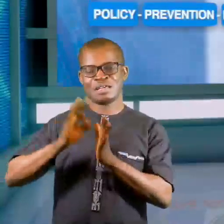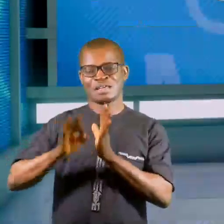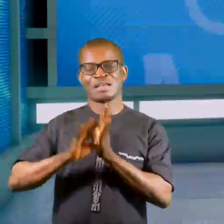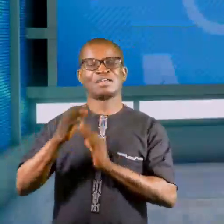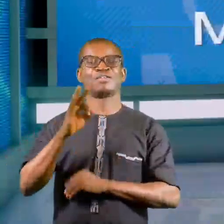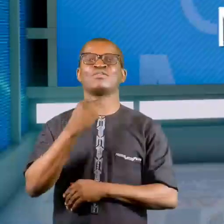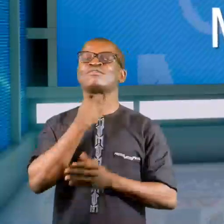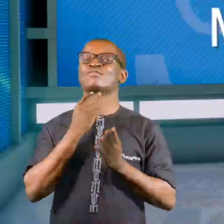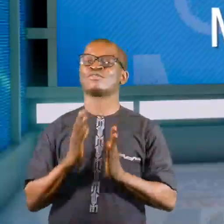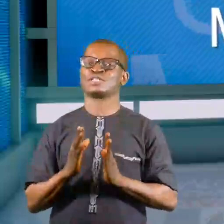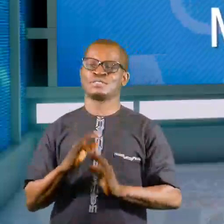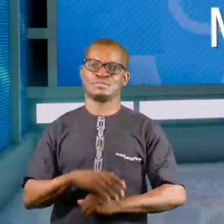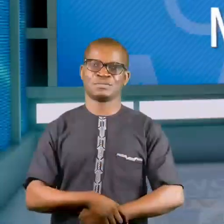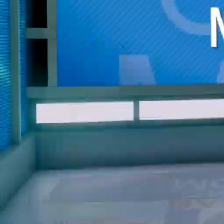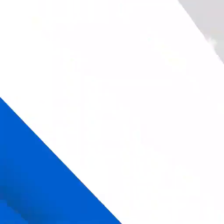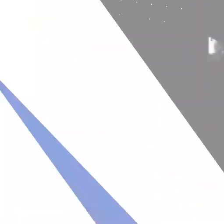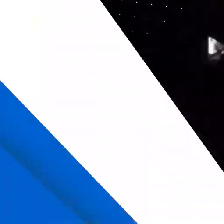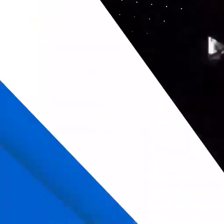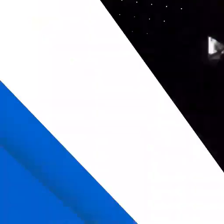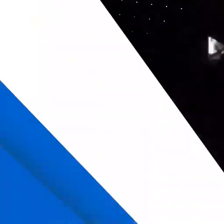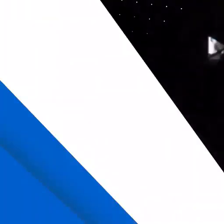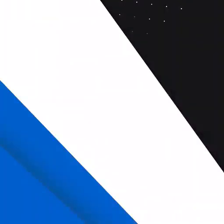Finally, we bring you an account of a victim.